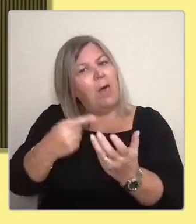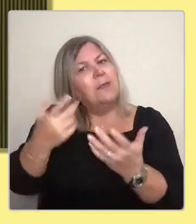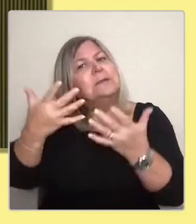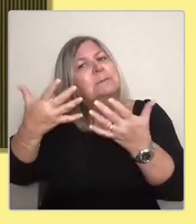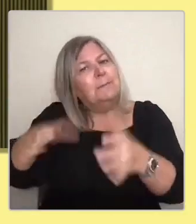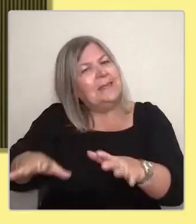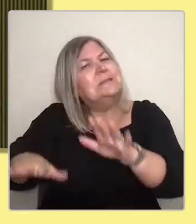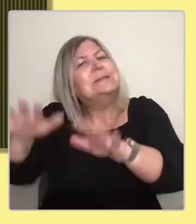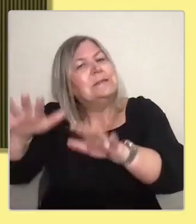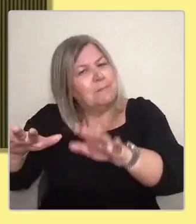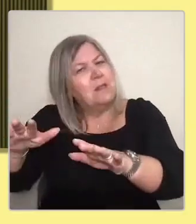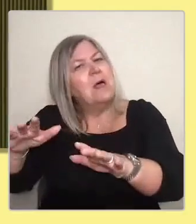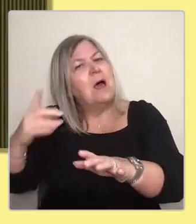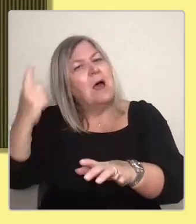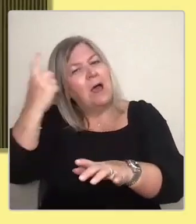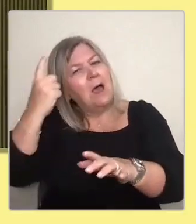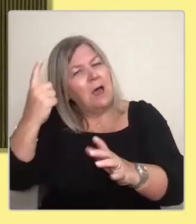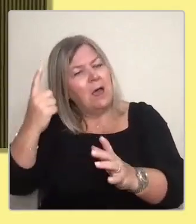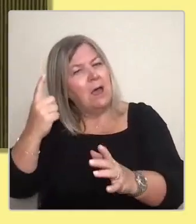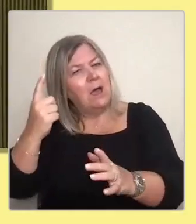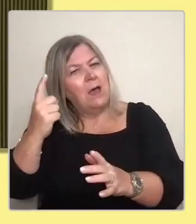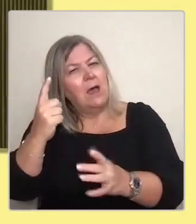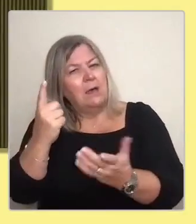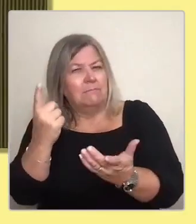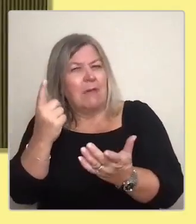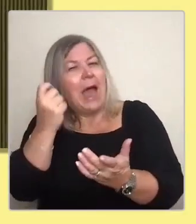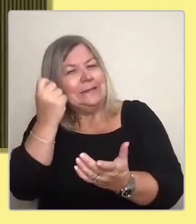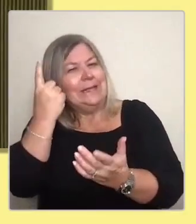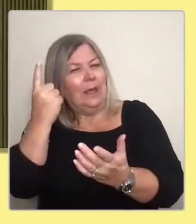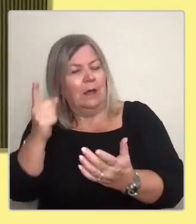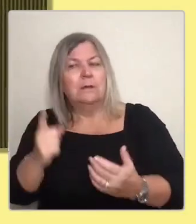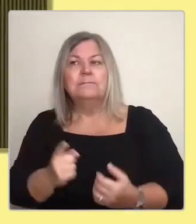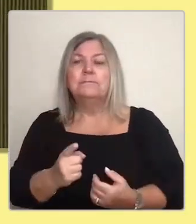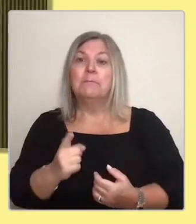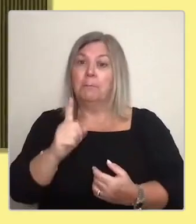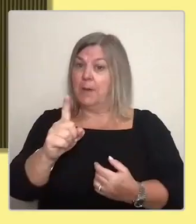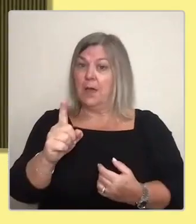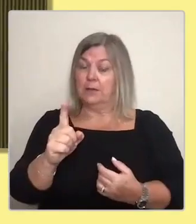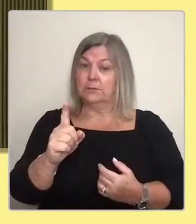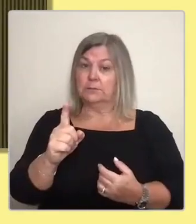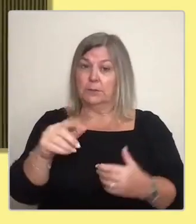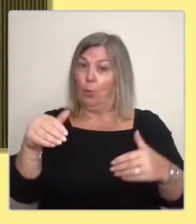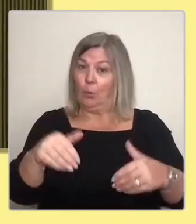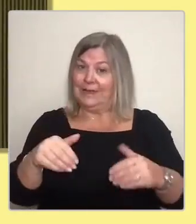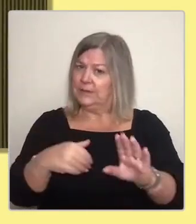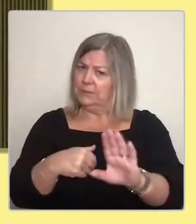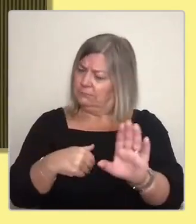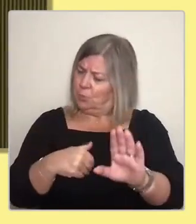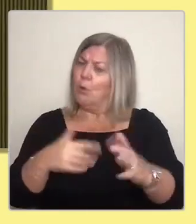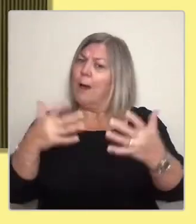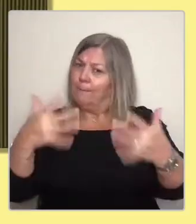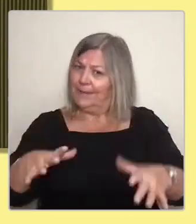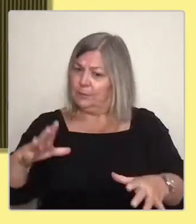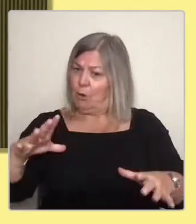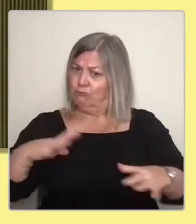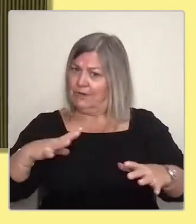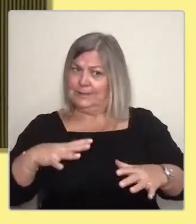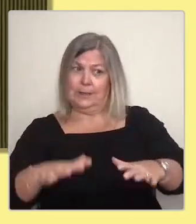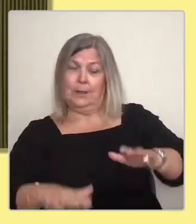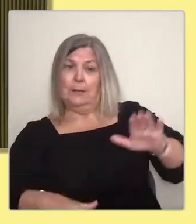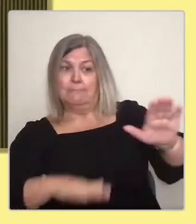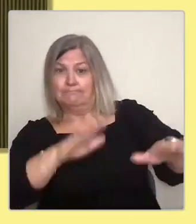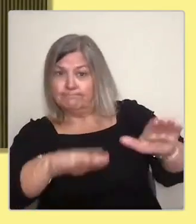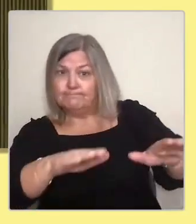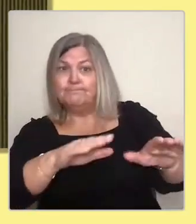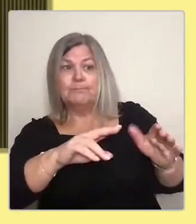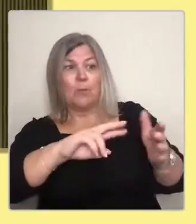to win this contest before doing that. I've actually been reaching out to organizations and people throughout the Yes movement,